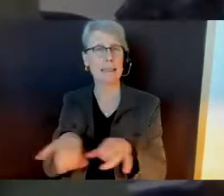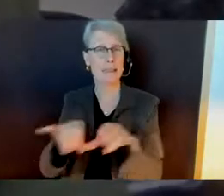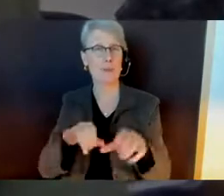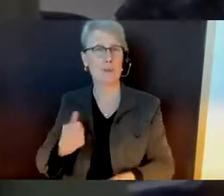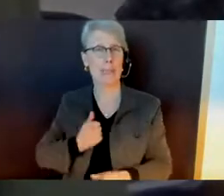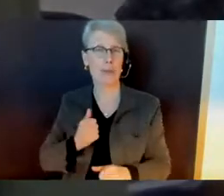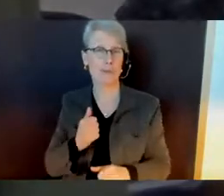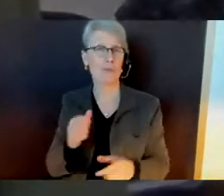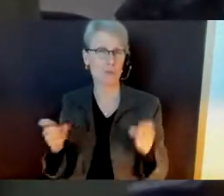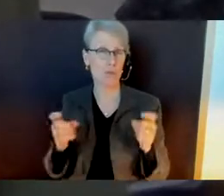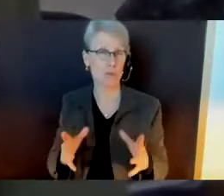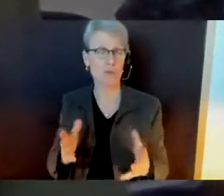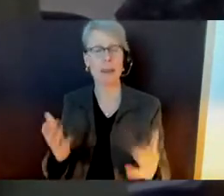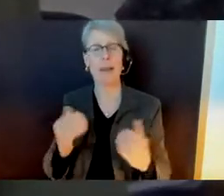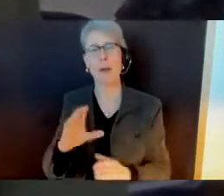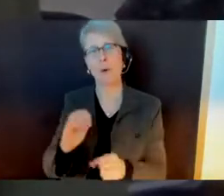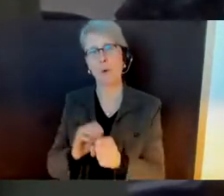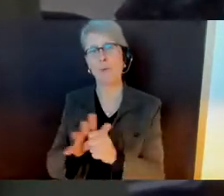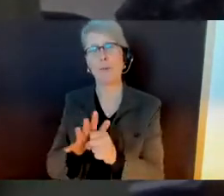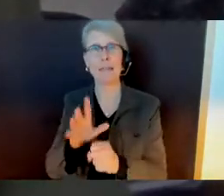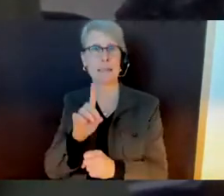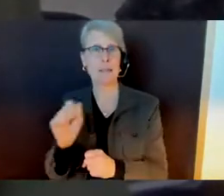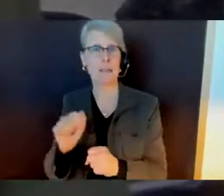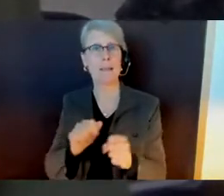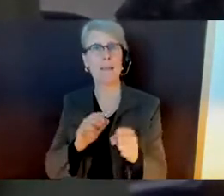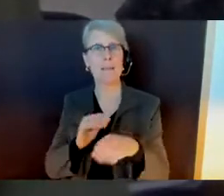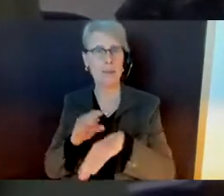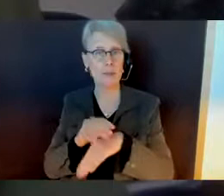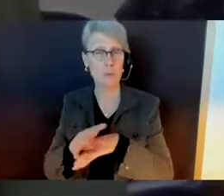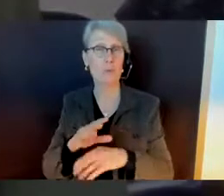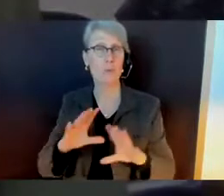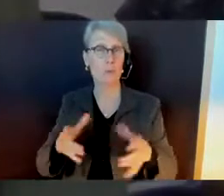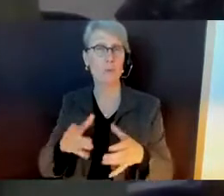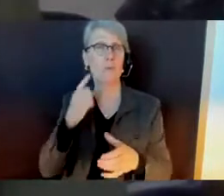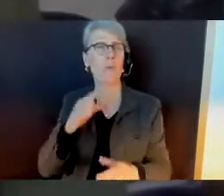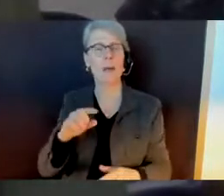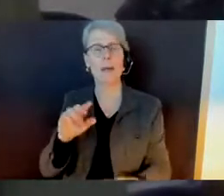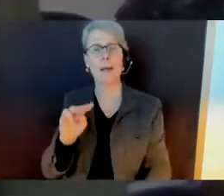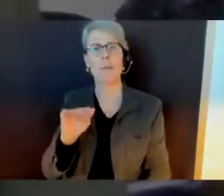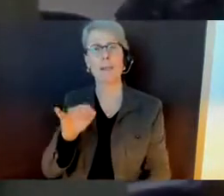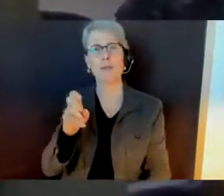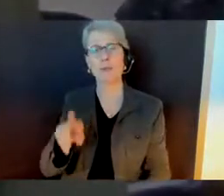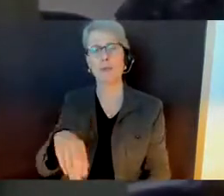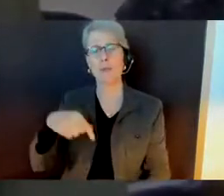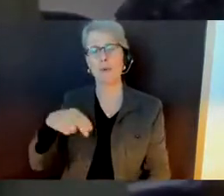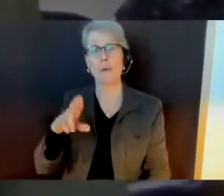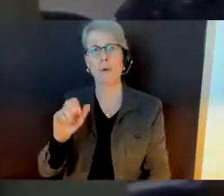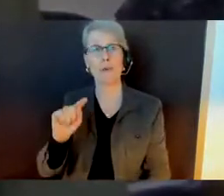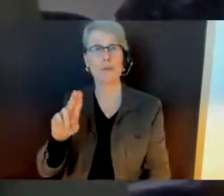Standards Canada, as well as the COVID Disability Advisory Group advising Minister Qualtrough, and many